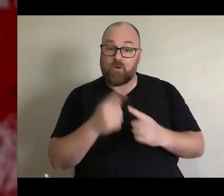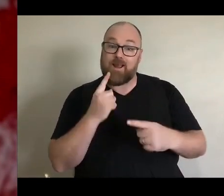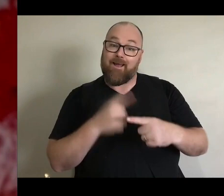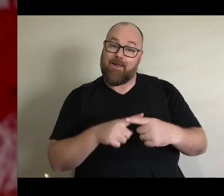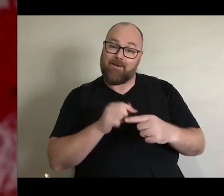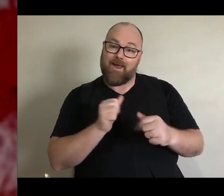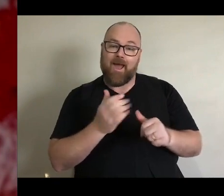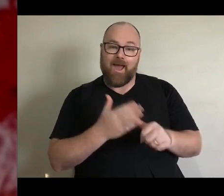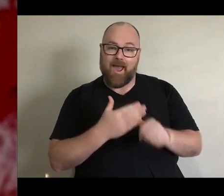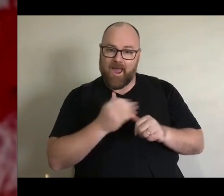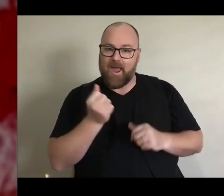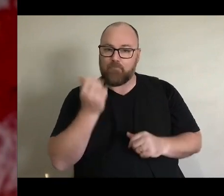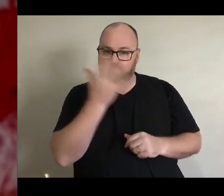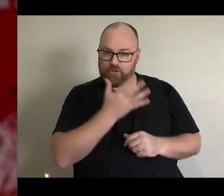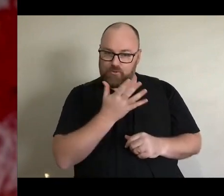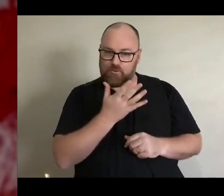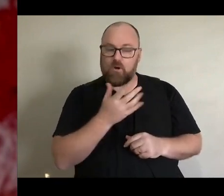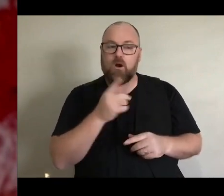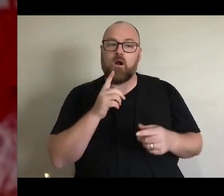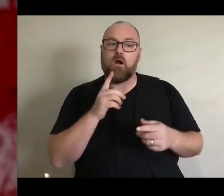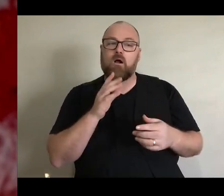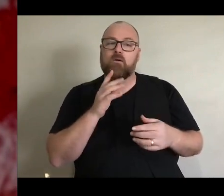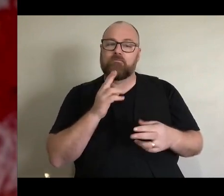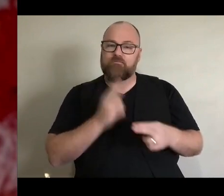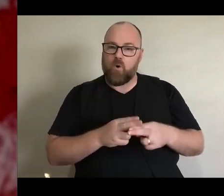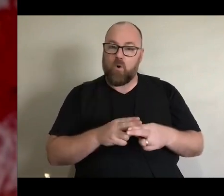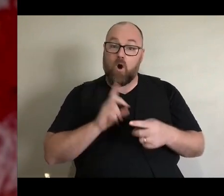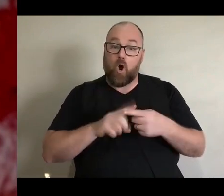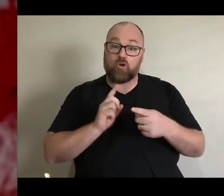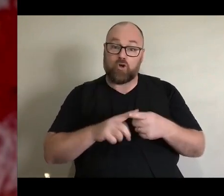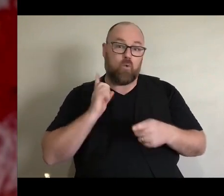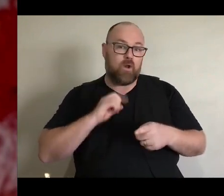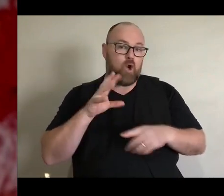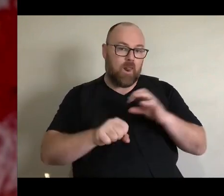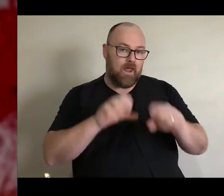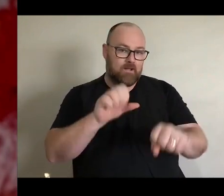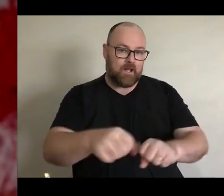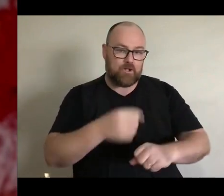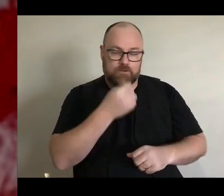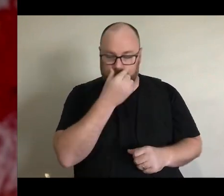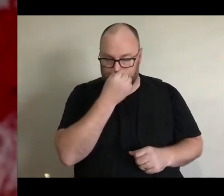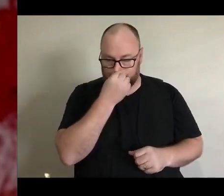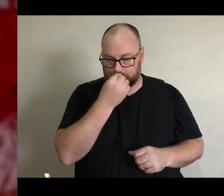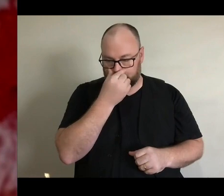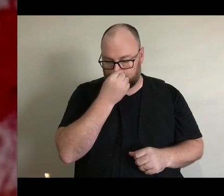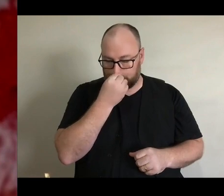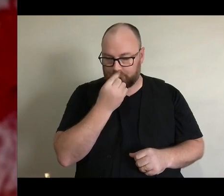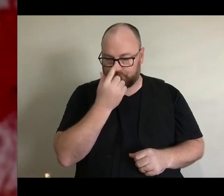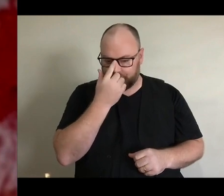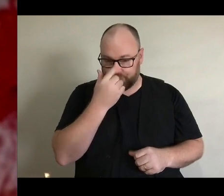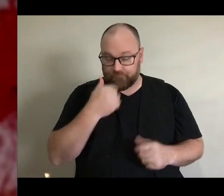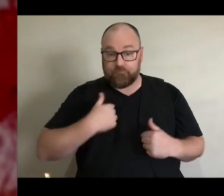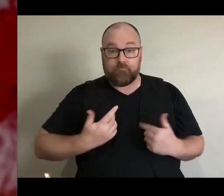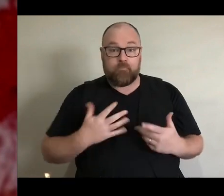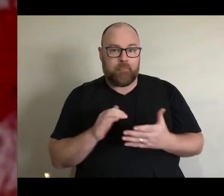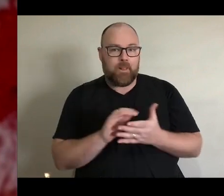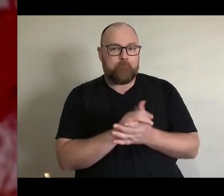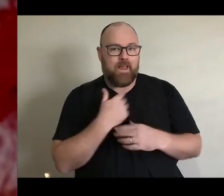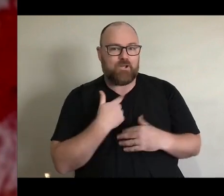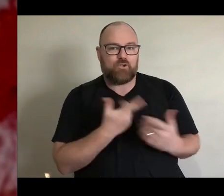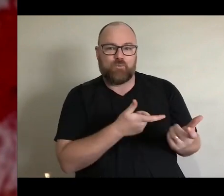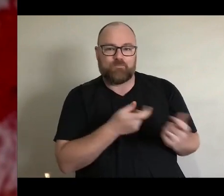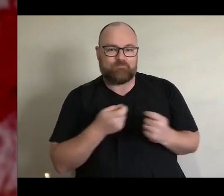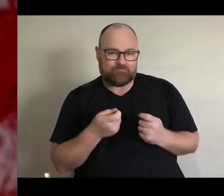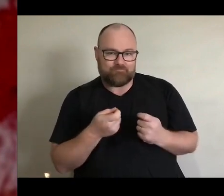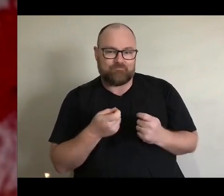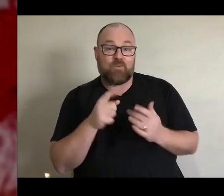of an ongoing colonisation. It is my absolute pleasure to introduce Joel, who is beaming in from